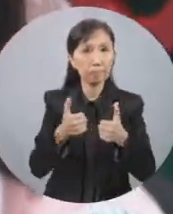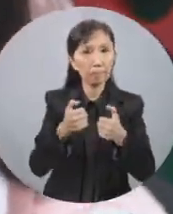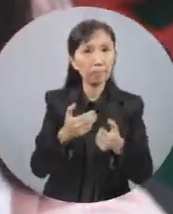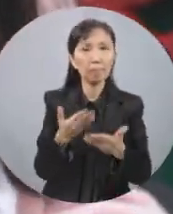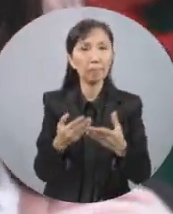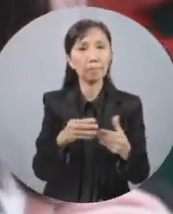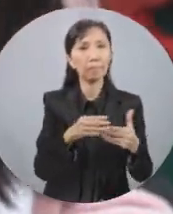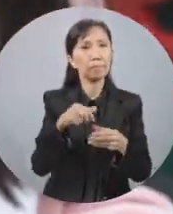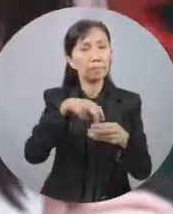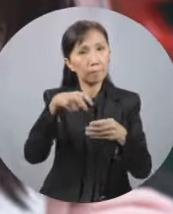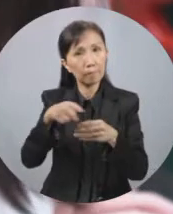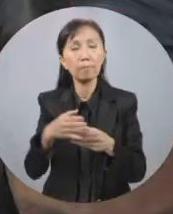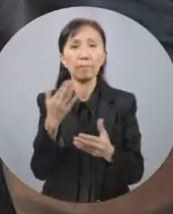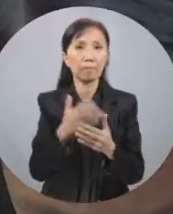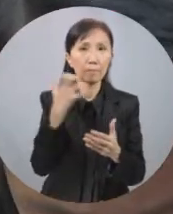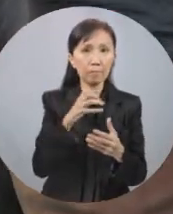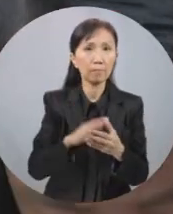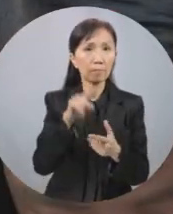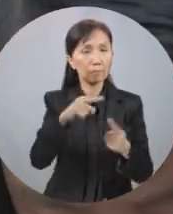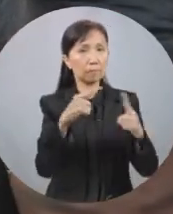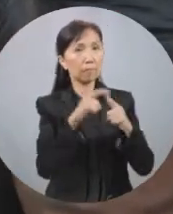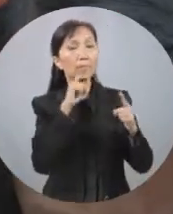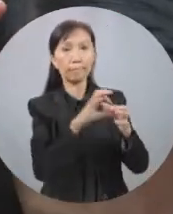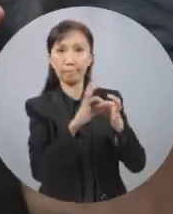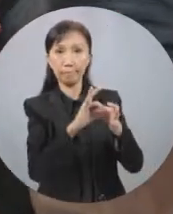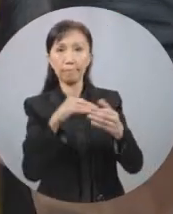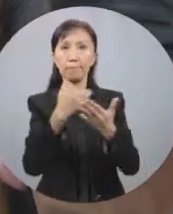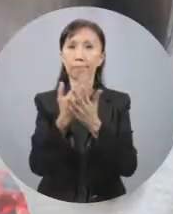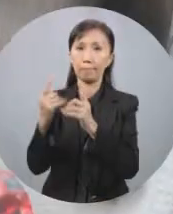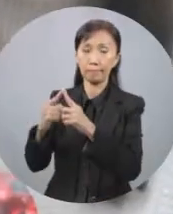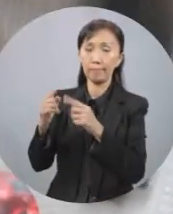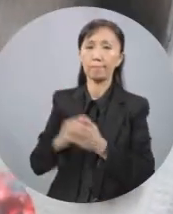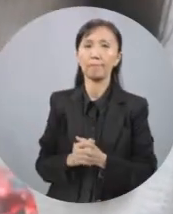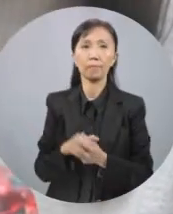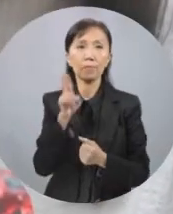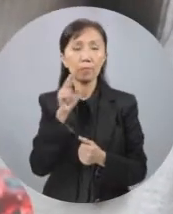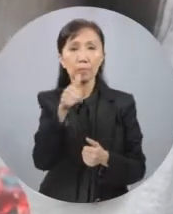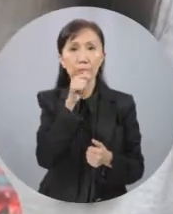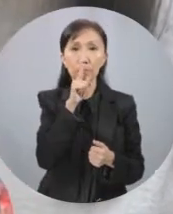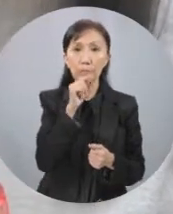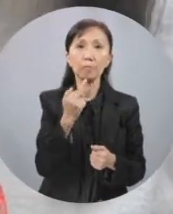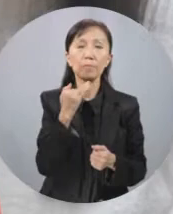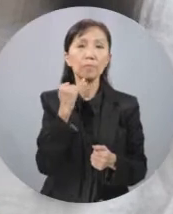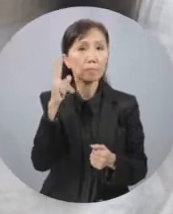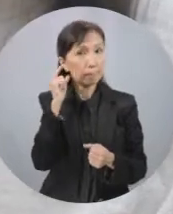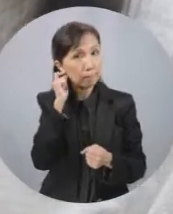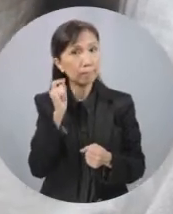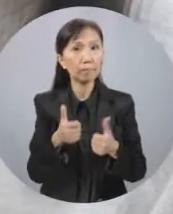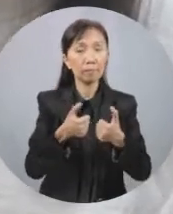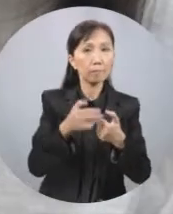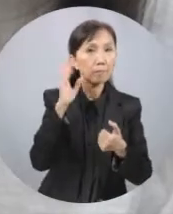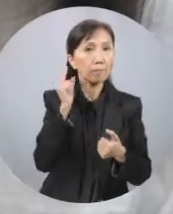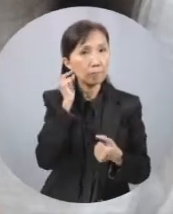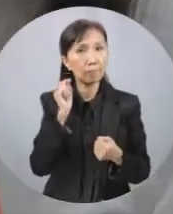someone who is related to that person by blood, marriage, adoption or affinity. Examples include parents, siblings and